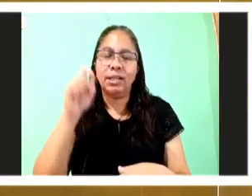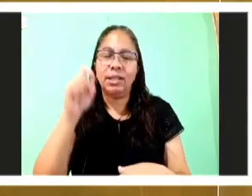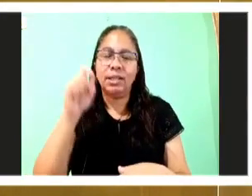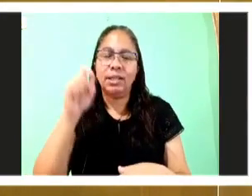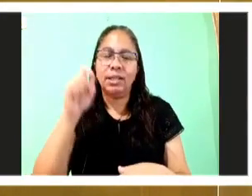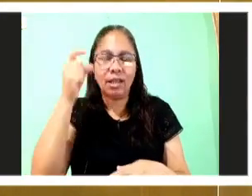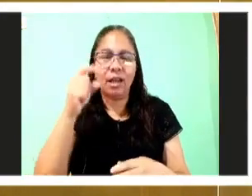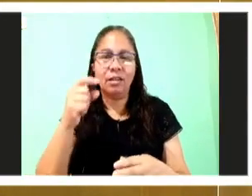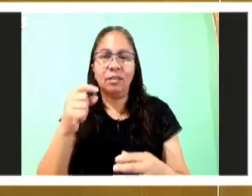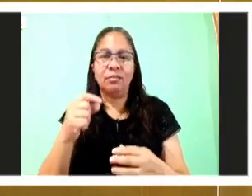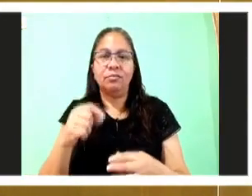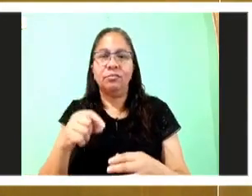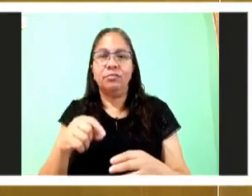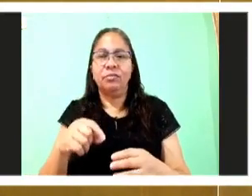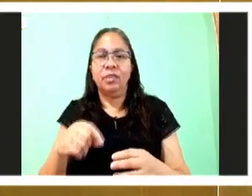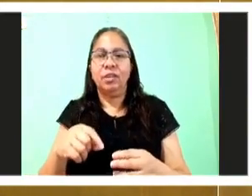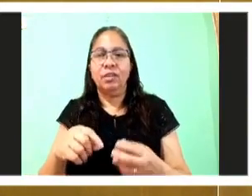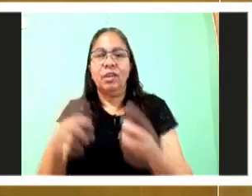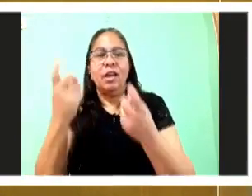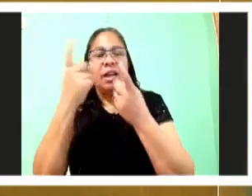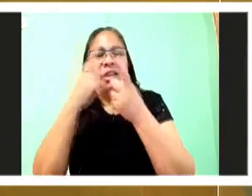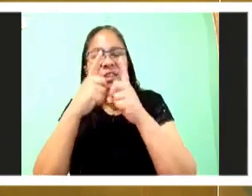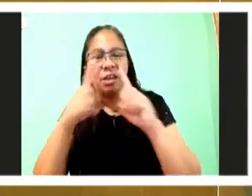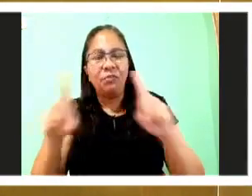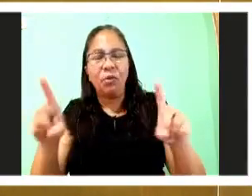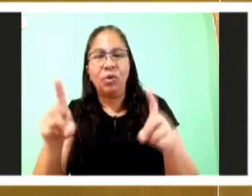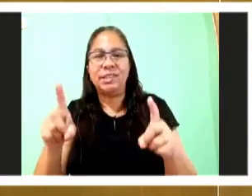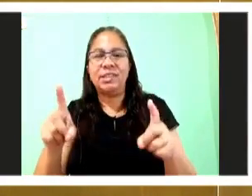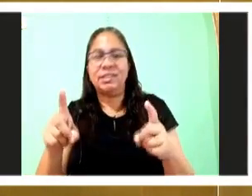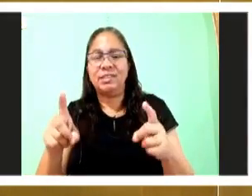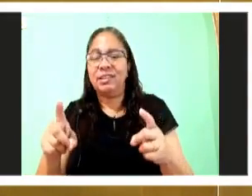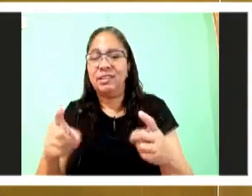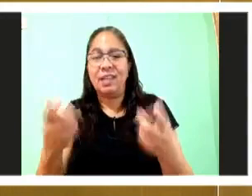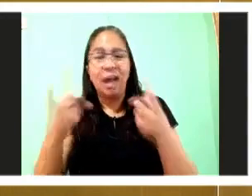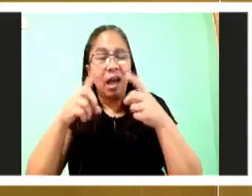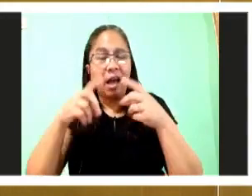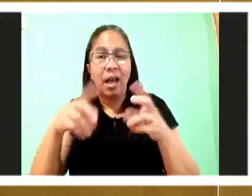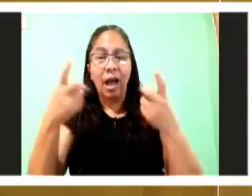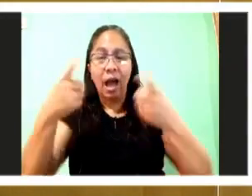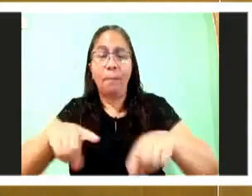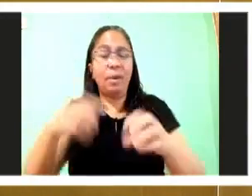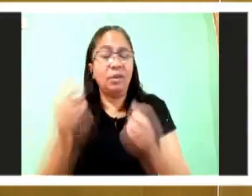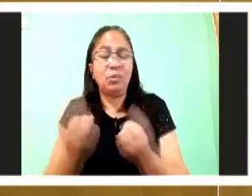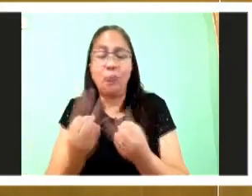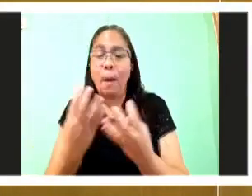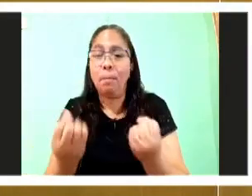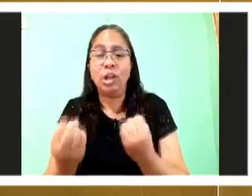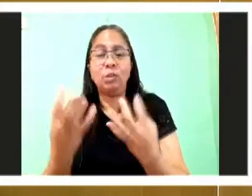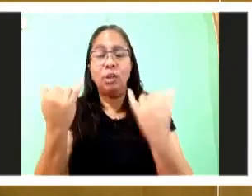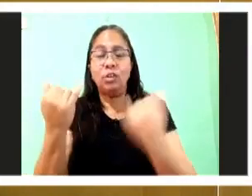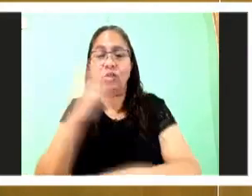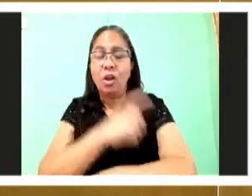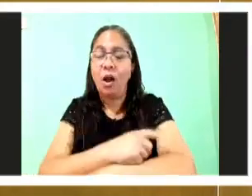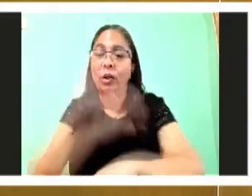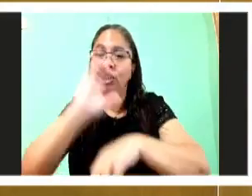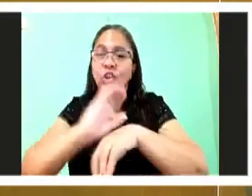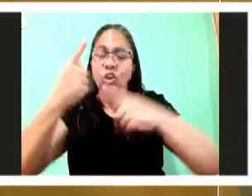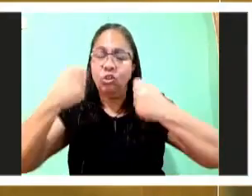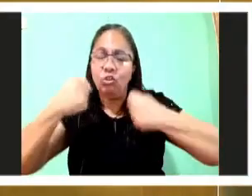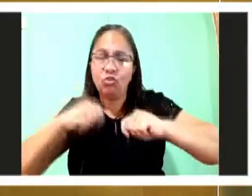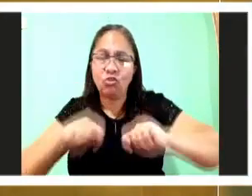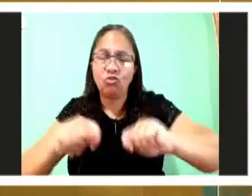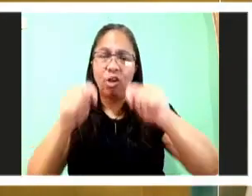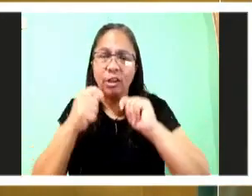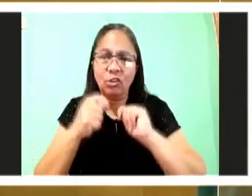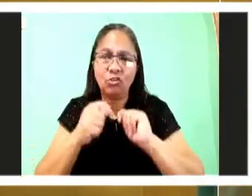and remarriage is so prevalent today, and the church is doing everything to be pastorally present to people who are